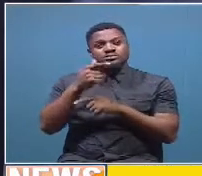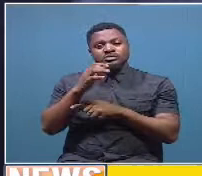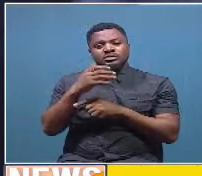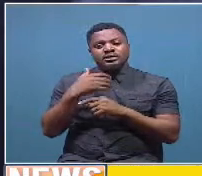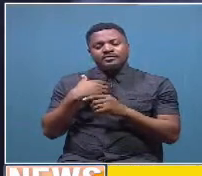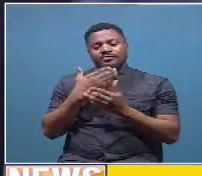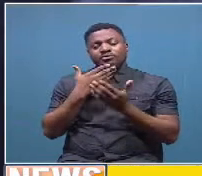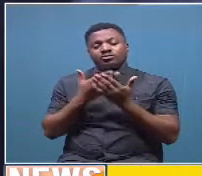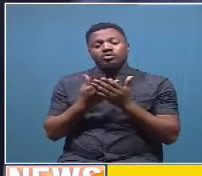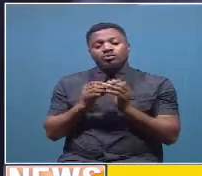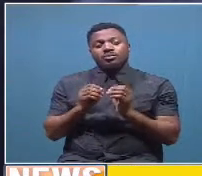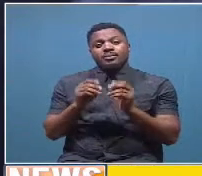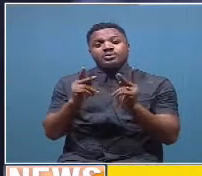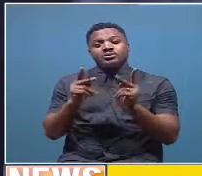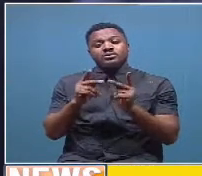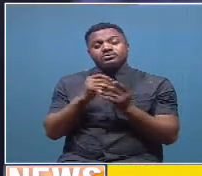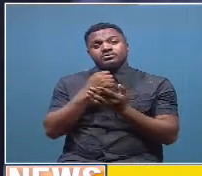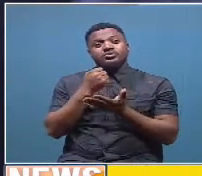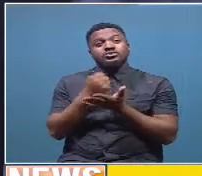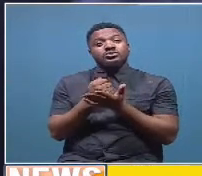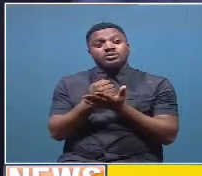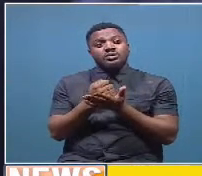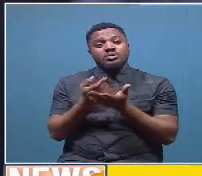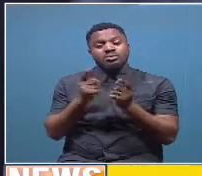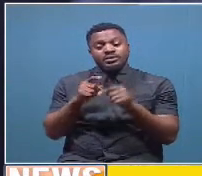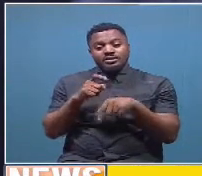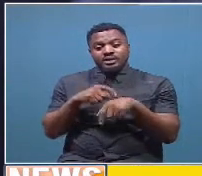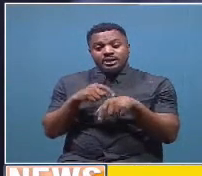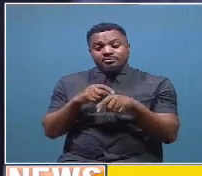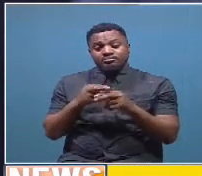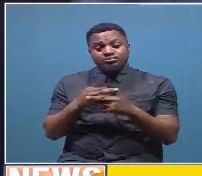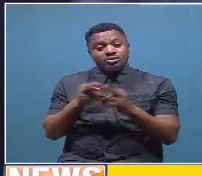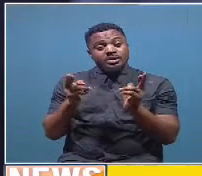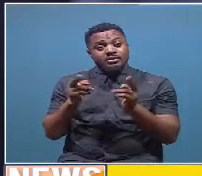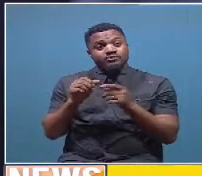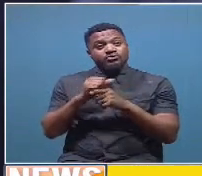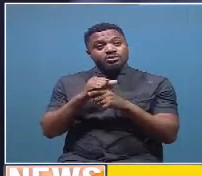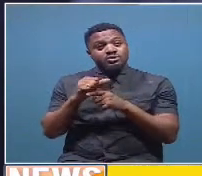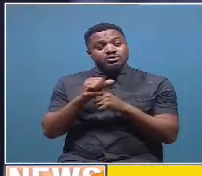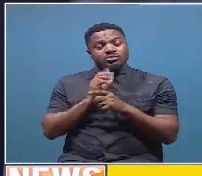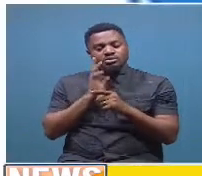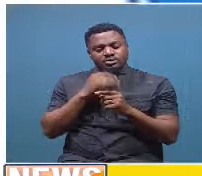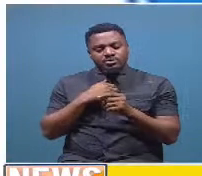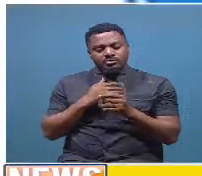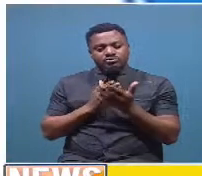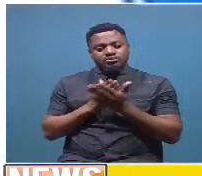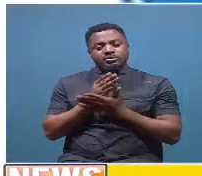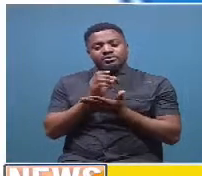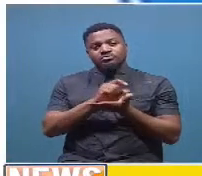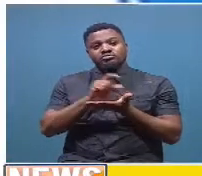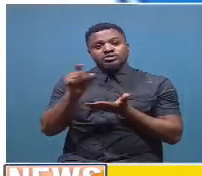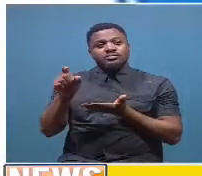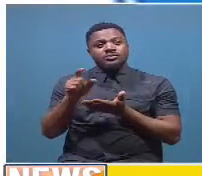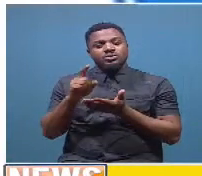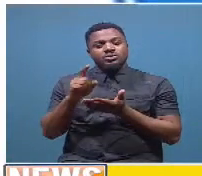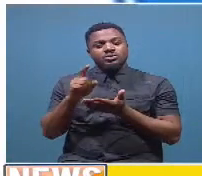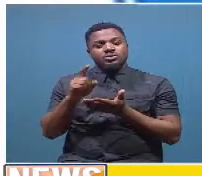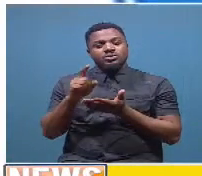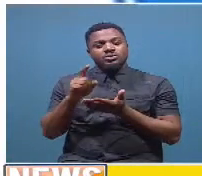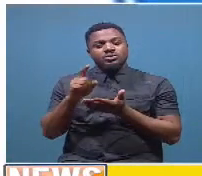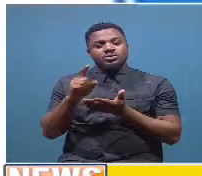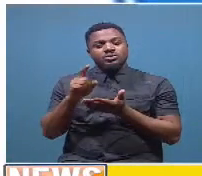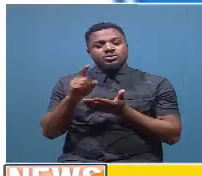has a very good chance of ensuring that when allocations are being made for training, we'll be properly served. One of the things about AUB is